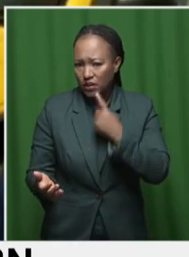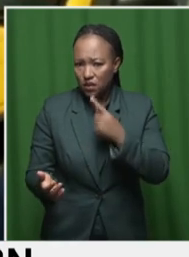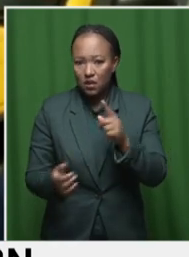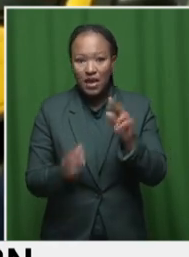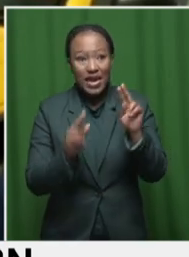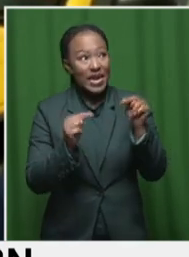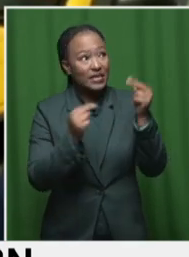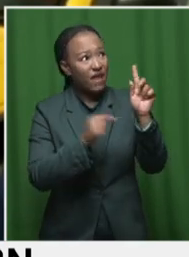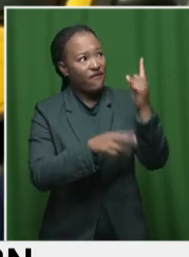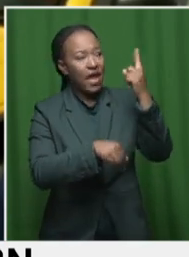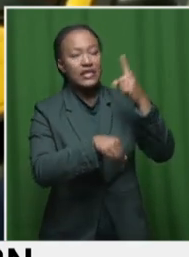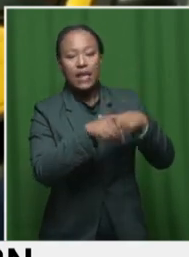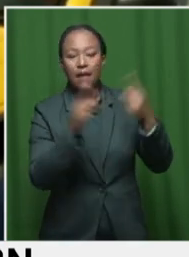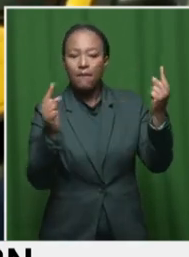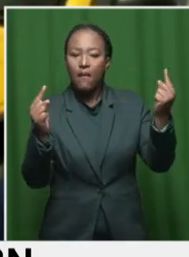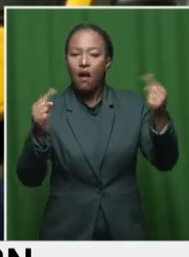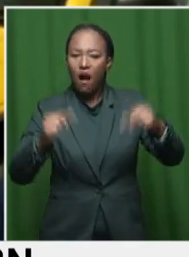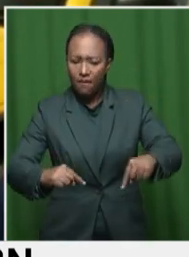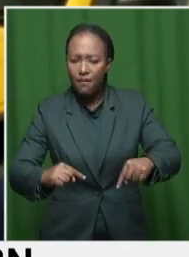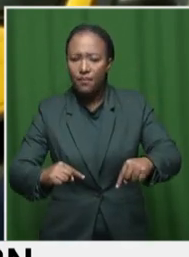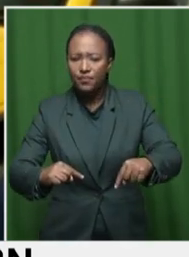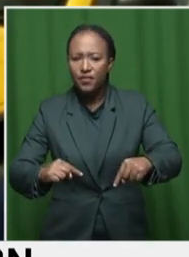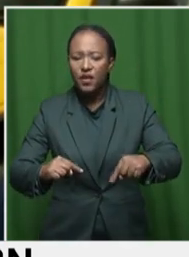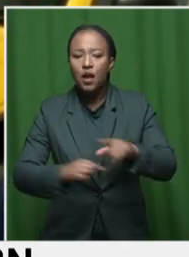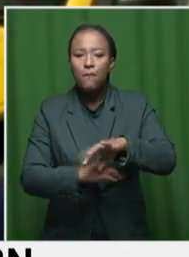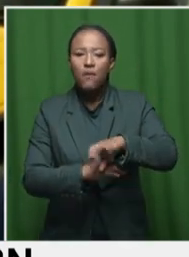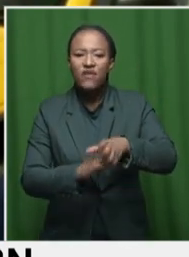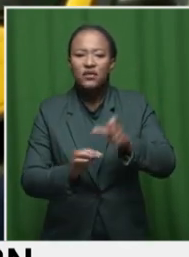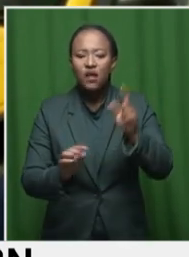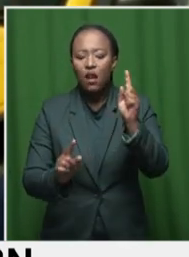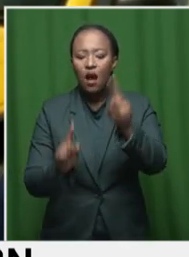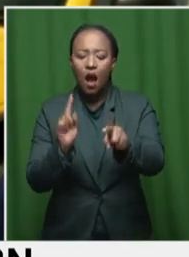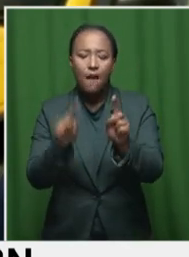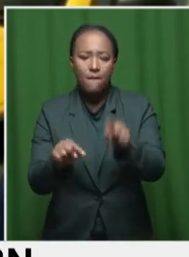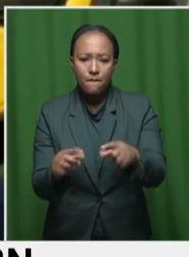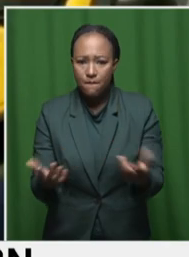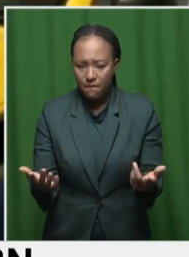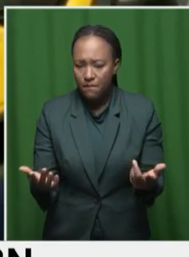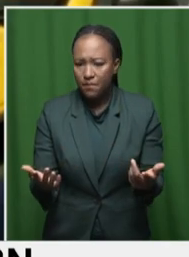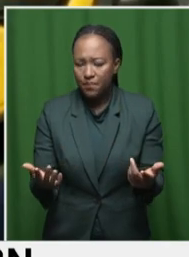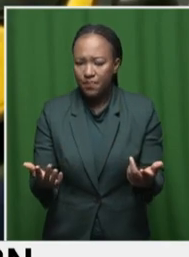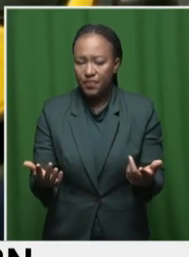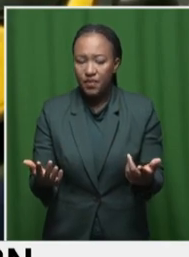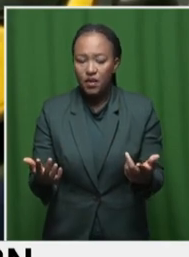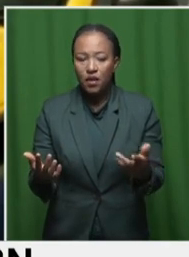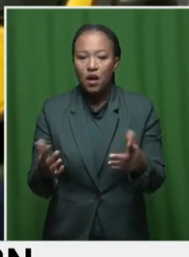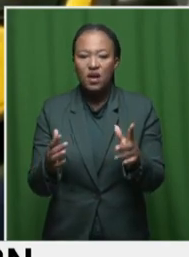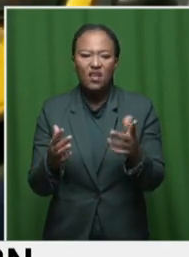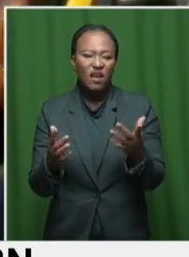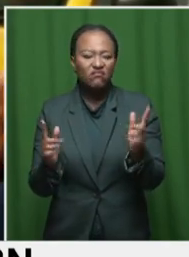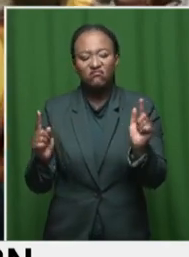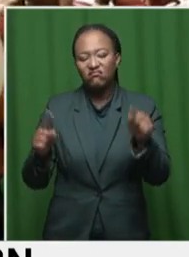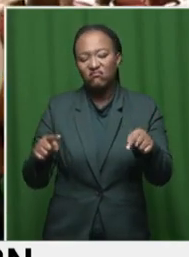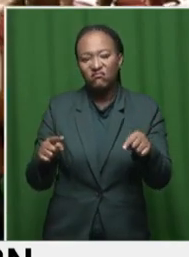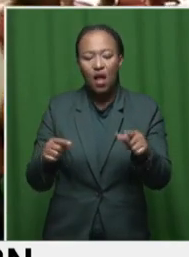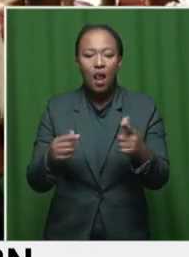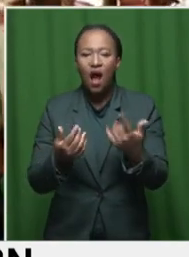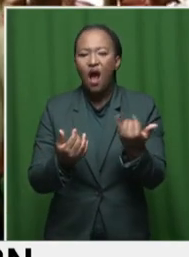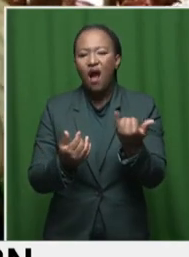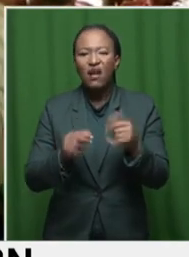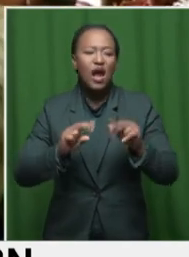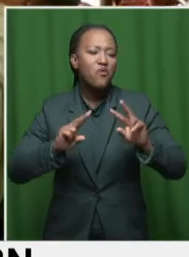time to come here. But the provincial government always come here. And seemingly as if they are just like people who are doing a